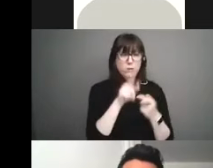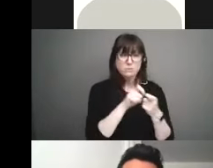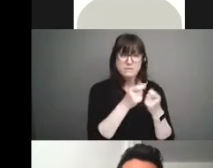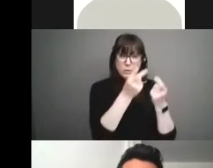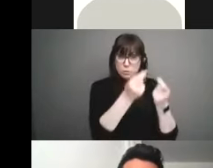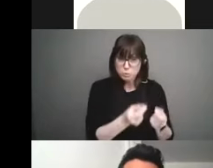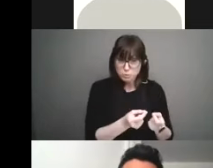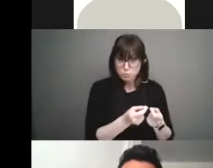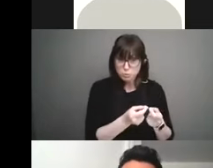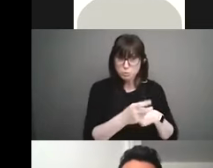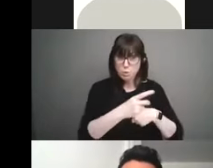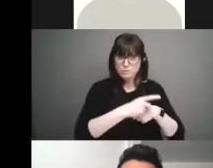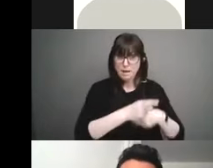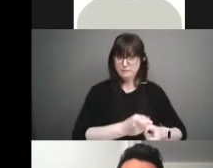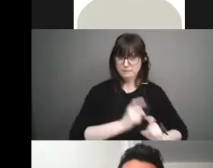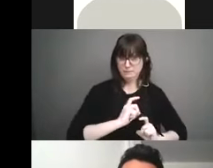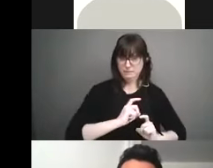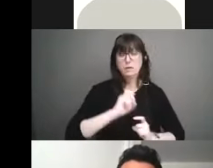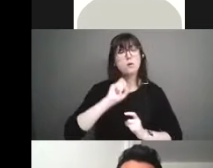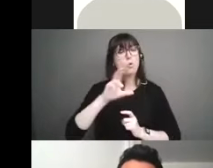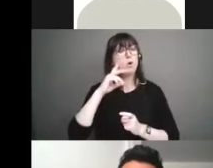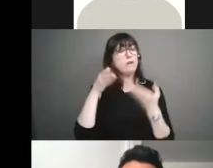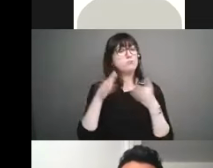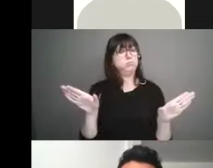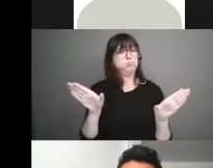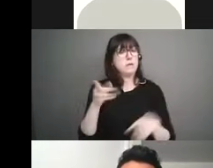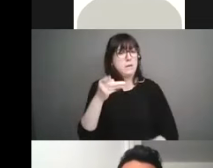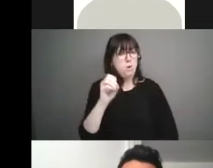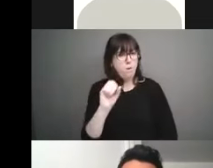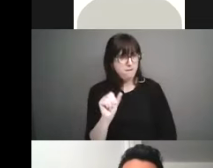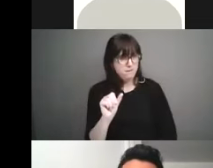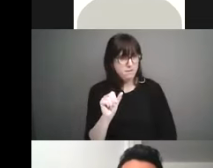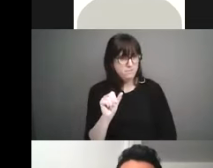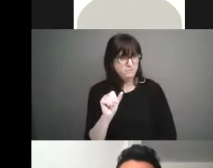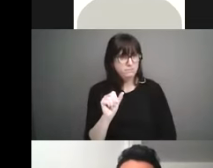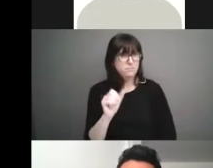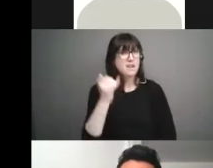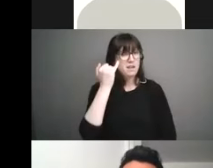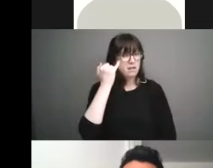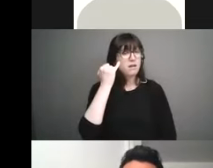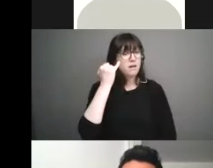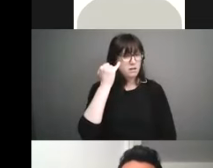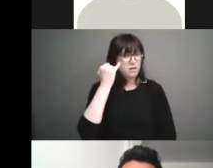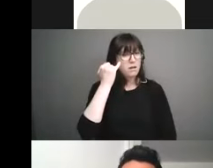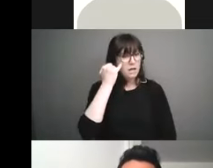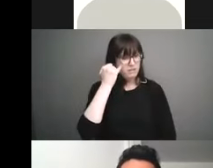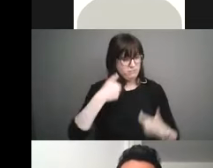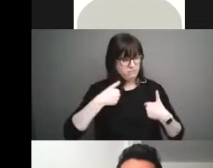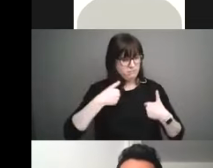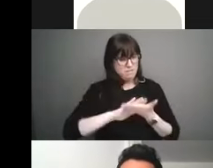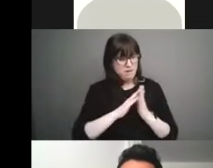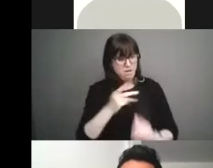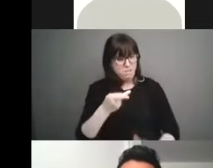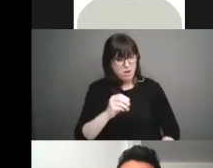been given to the attorney, or whether the powers are more general. And for an attorney acting on behalf of a grantor, it's